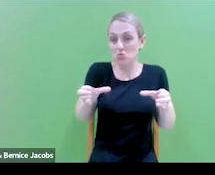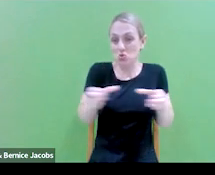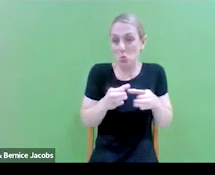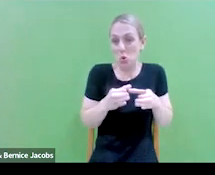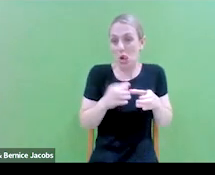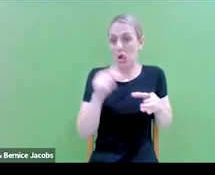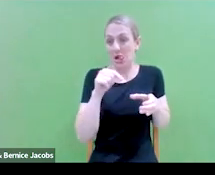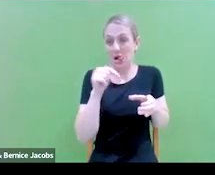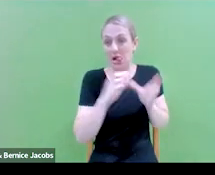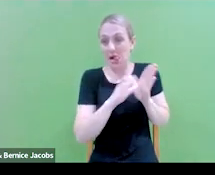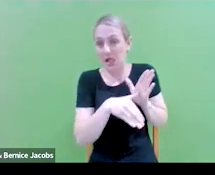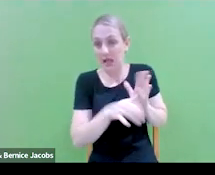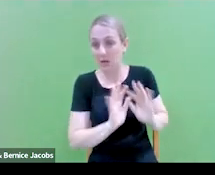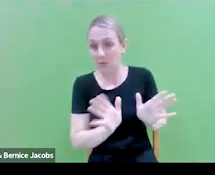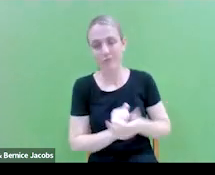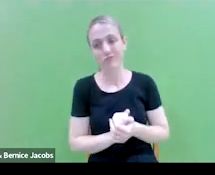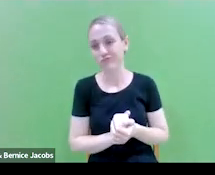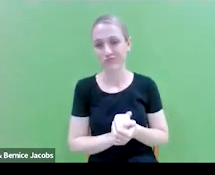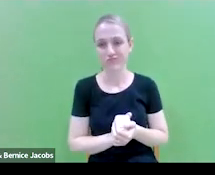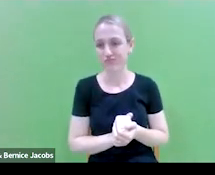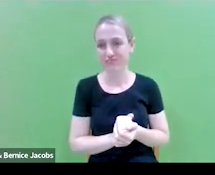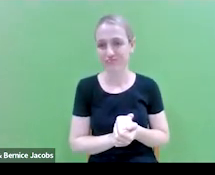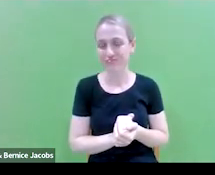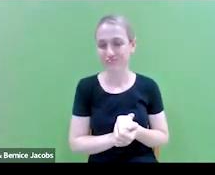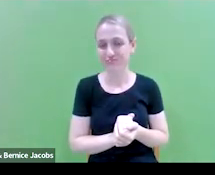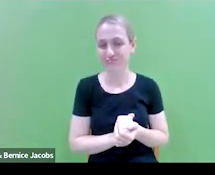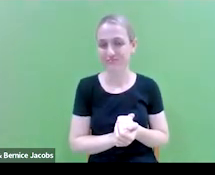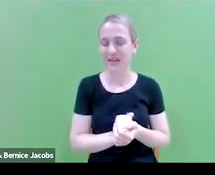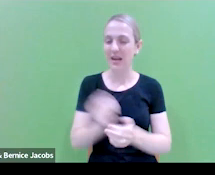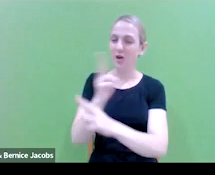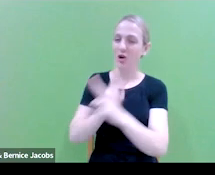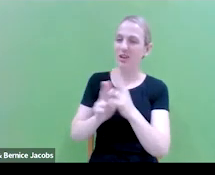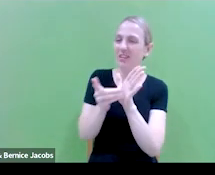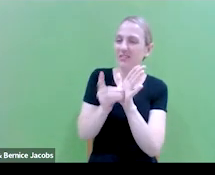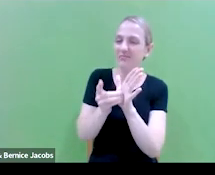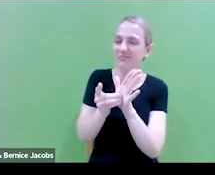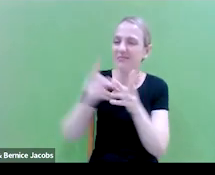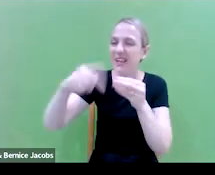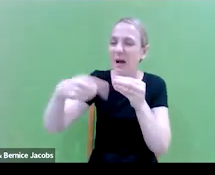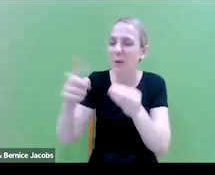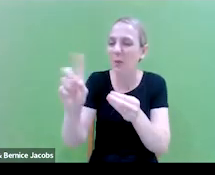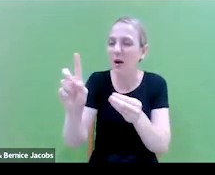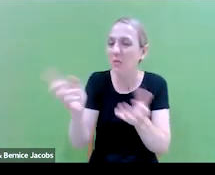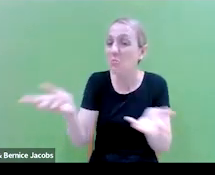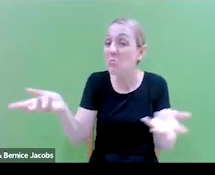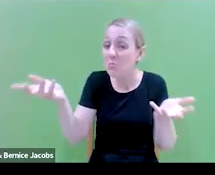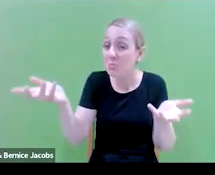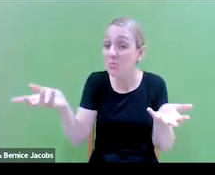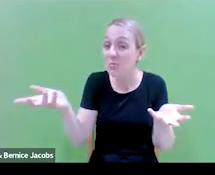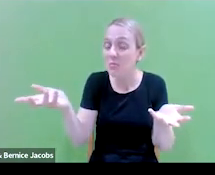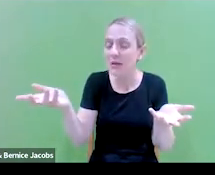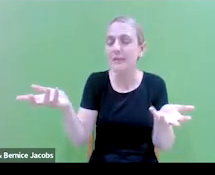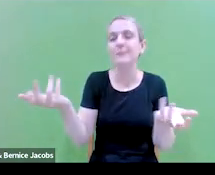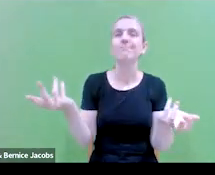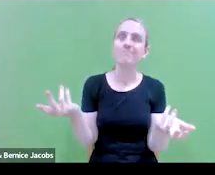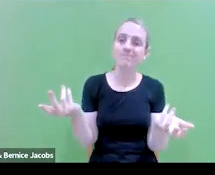with disabilities. So what is universal design really about? So we're looking